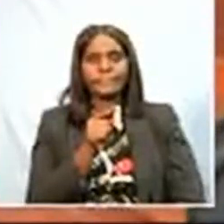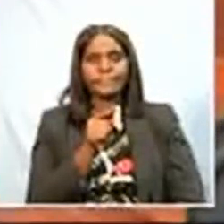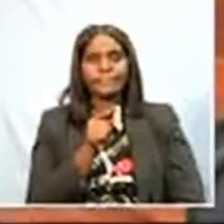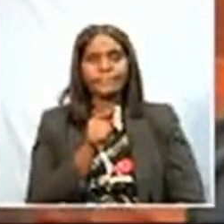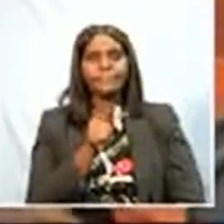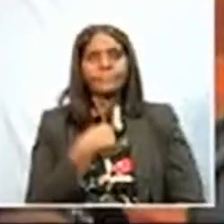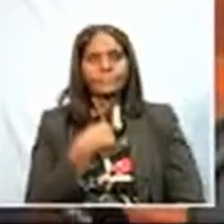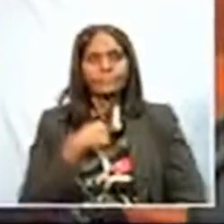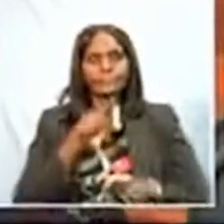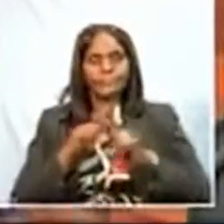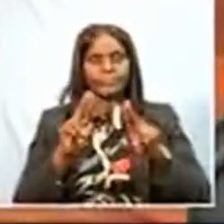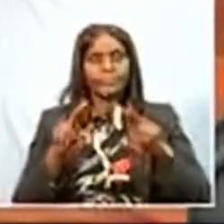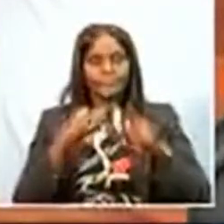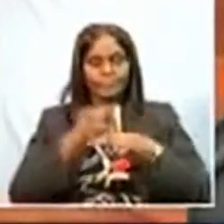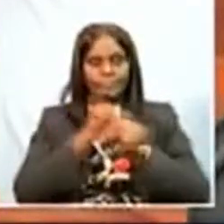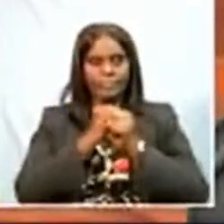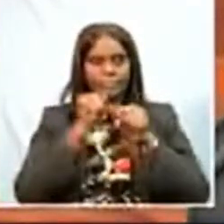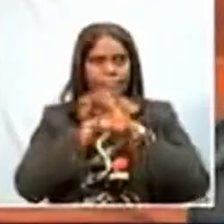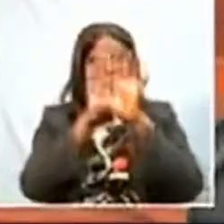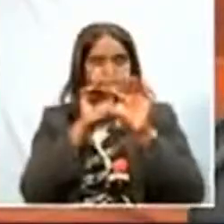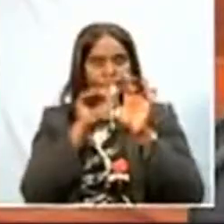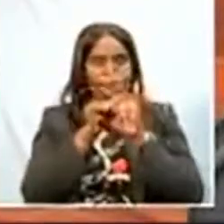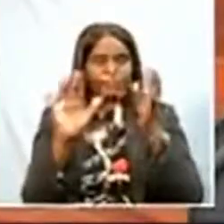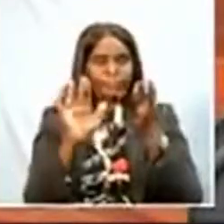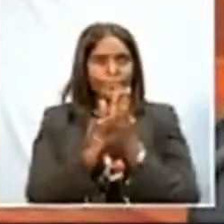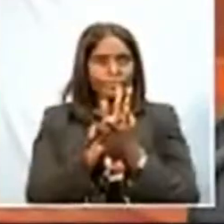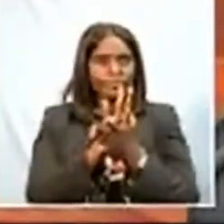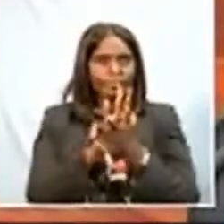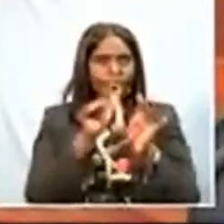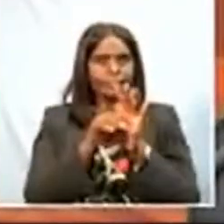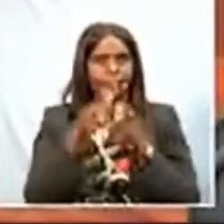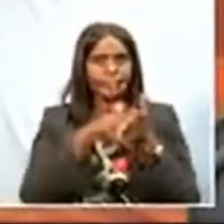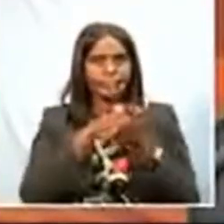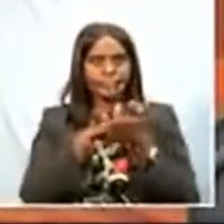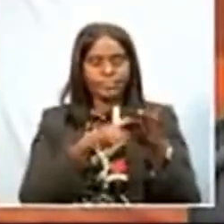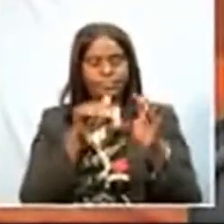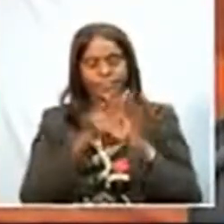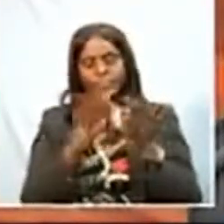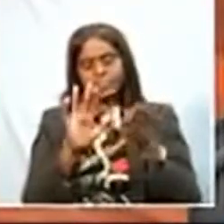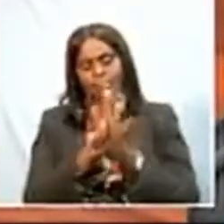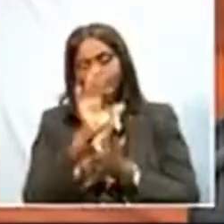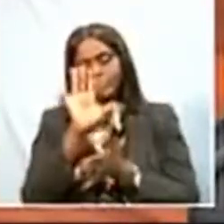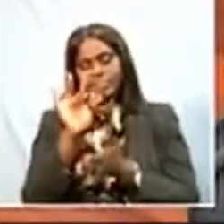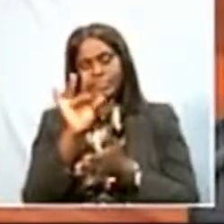allow me, Chair, to make a correction on page, in the table on page 8,